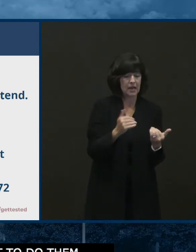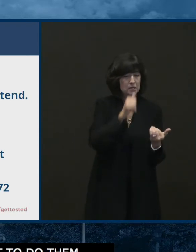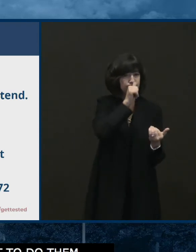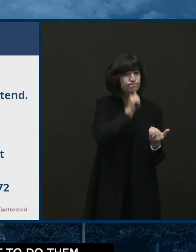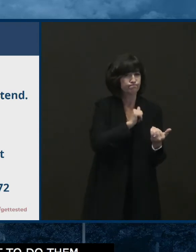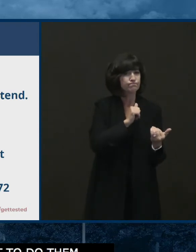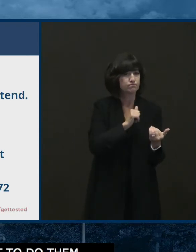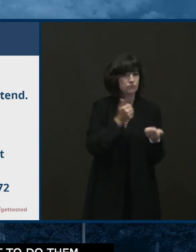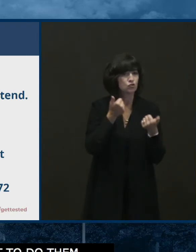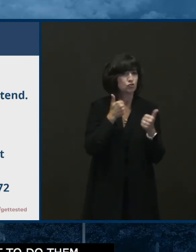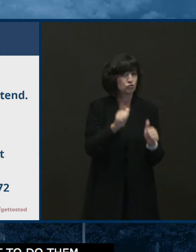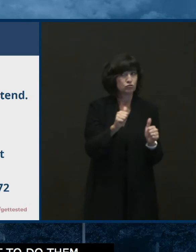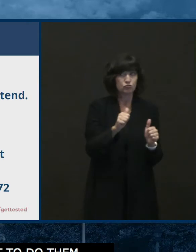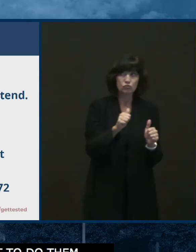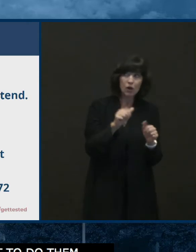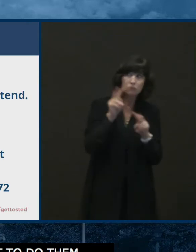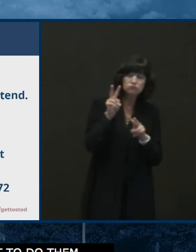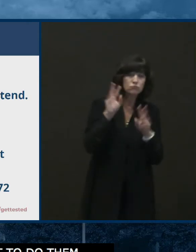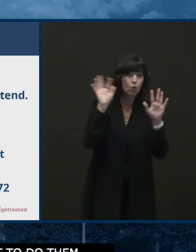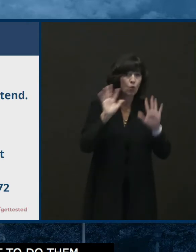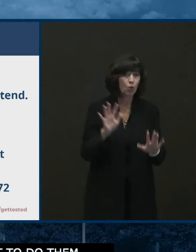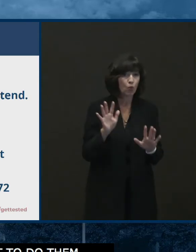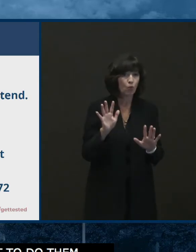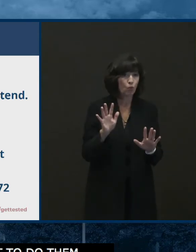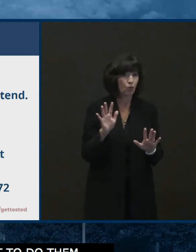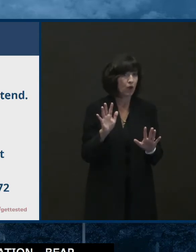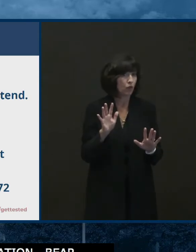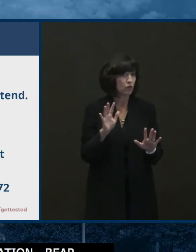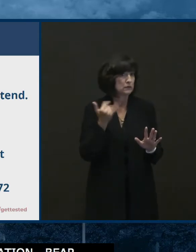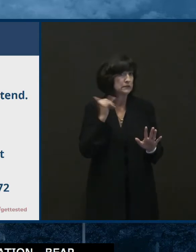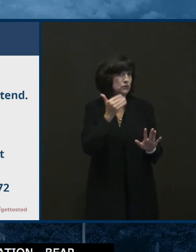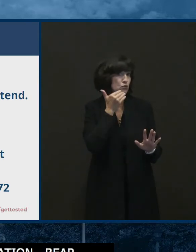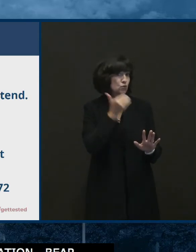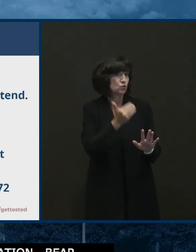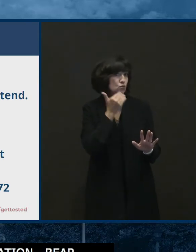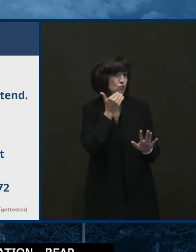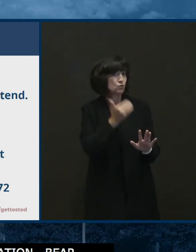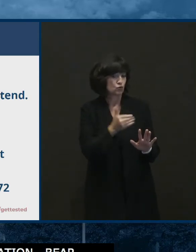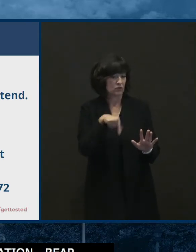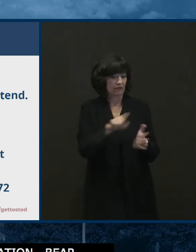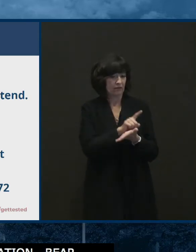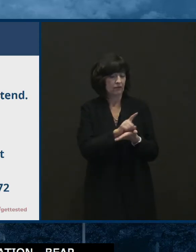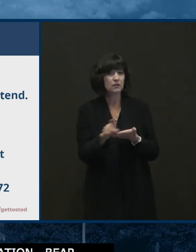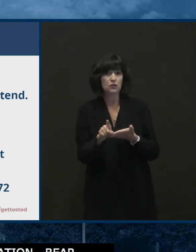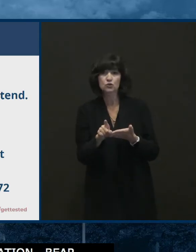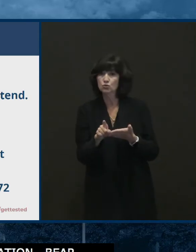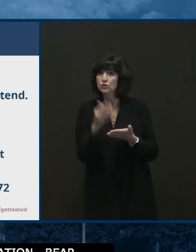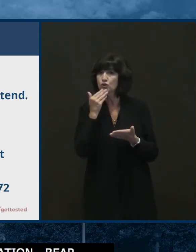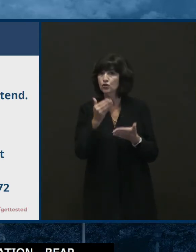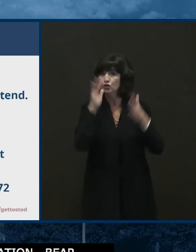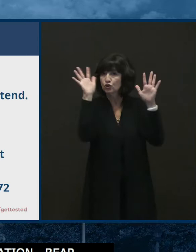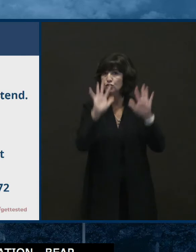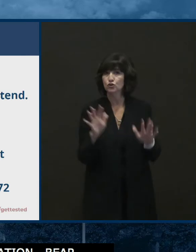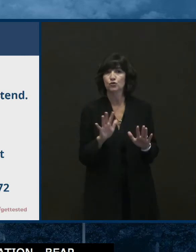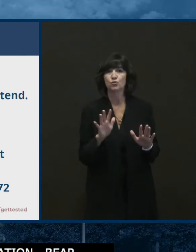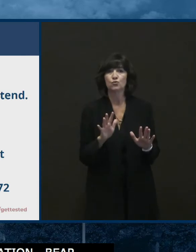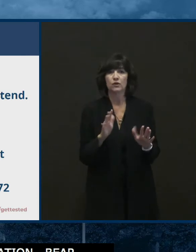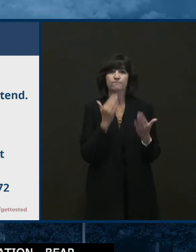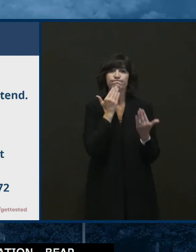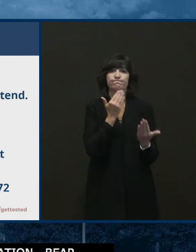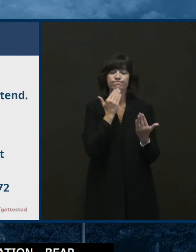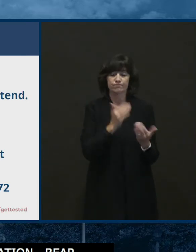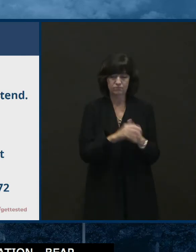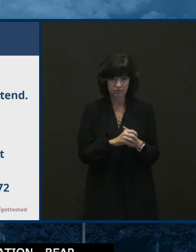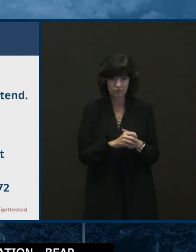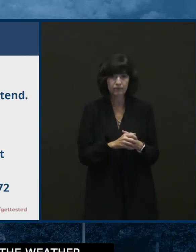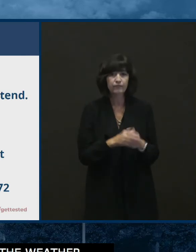work that through if the weather does look bad, but right now it looks like we have a pretty good week this week. And again, all these results are about 48